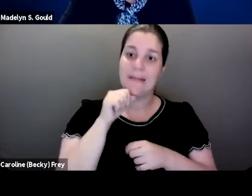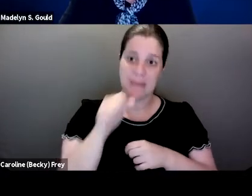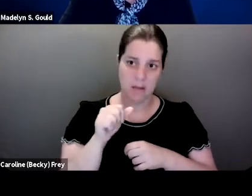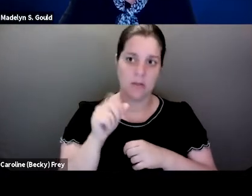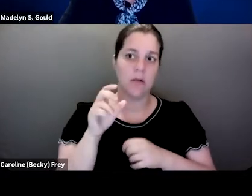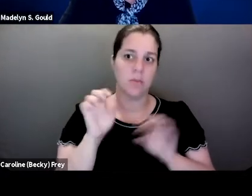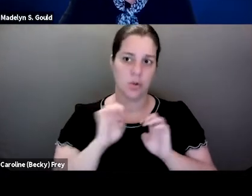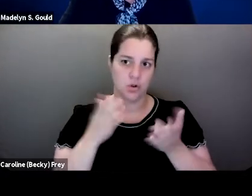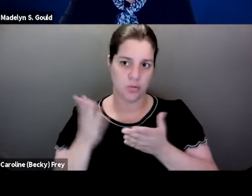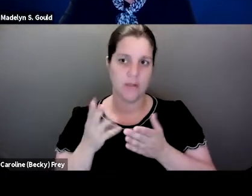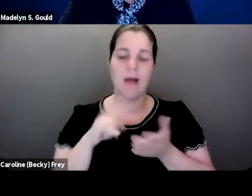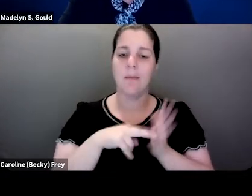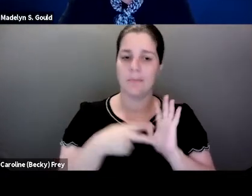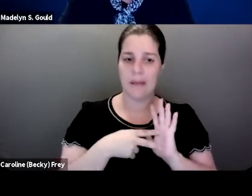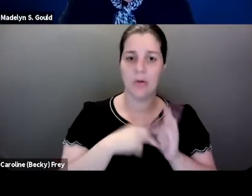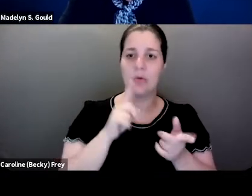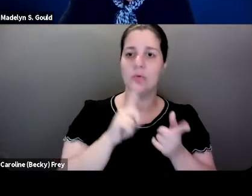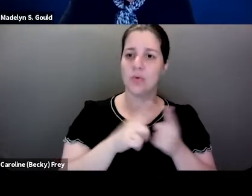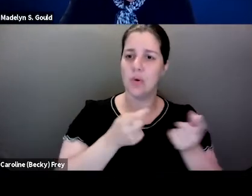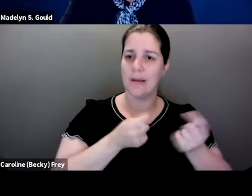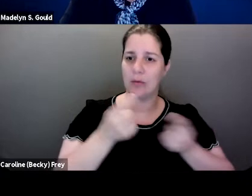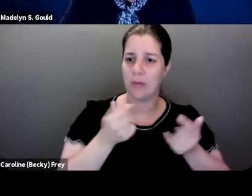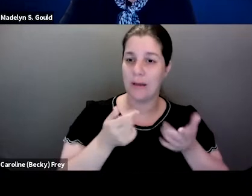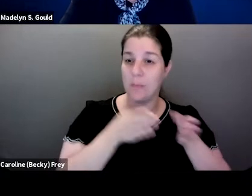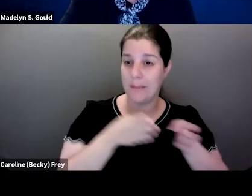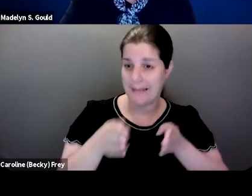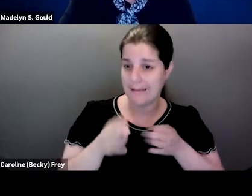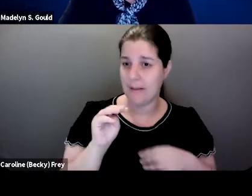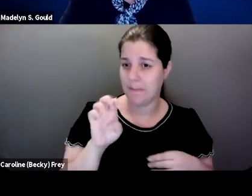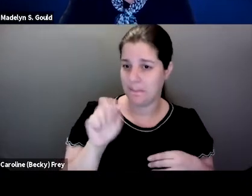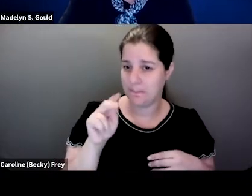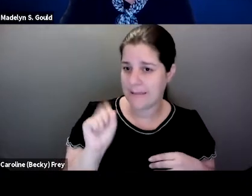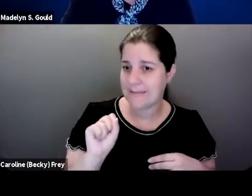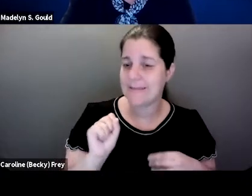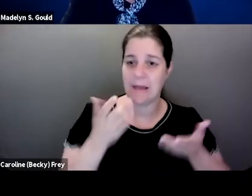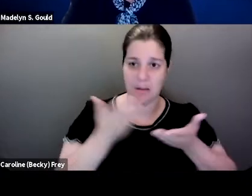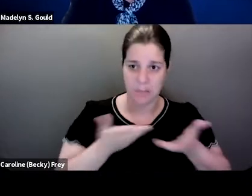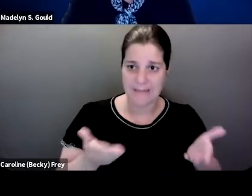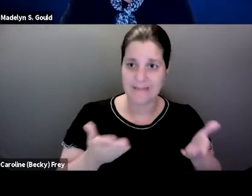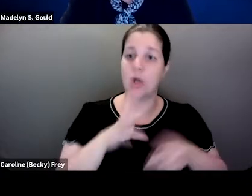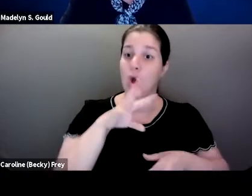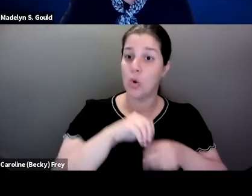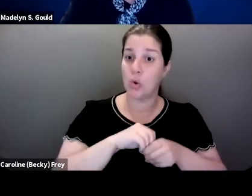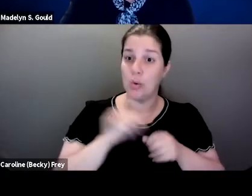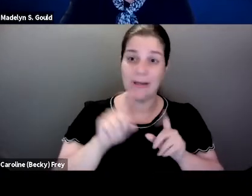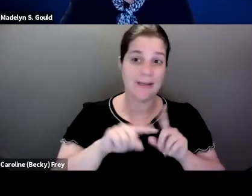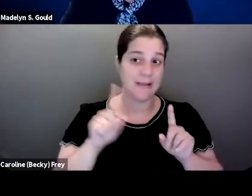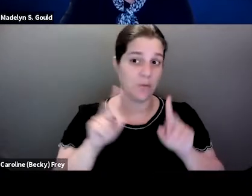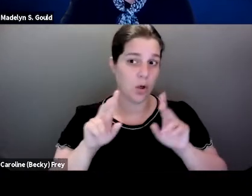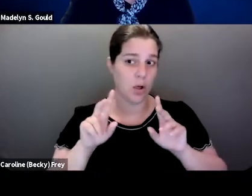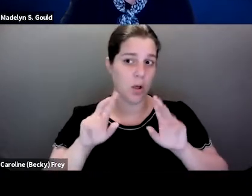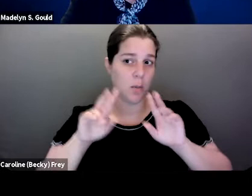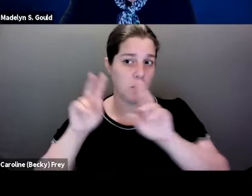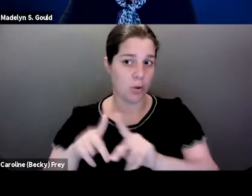get rid of lethal means, including a third party, someone else, family or friend who might